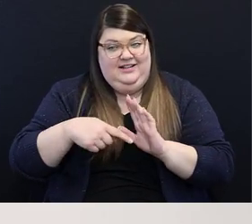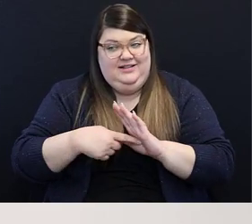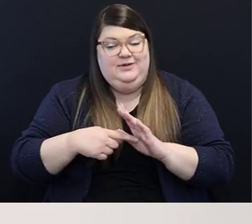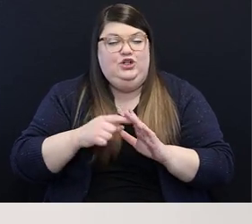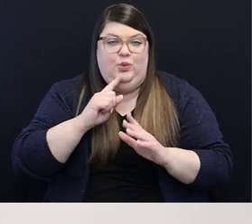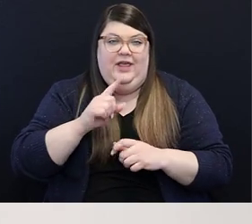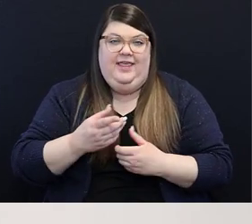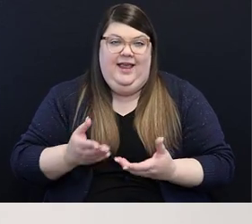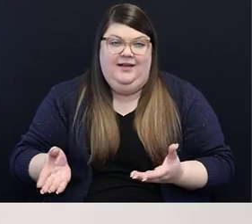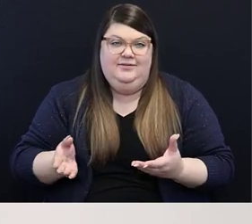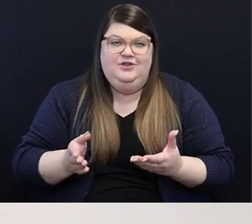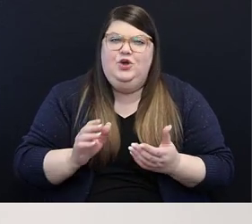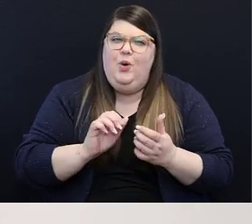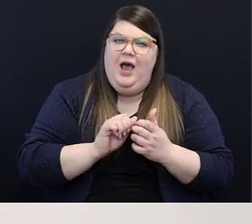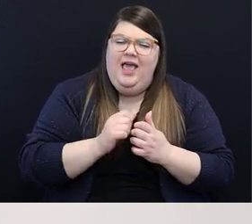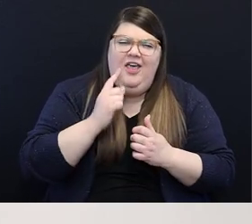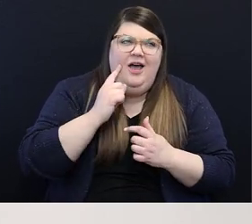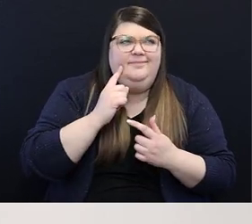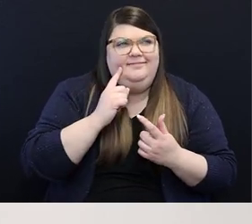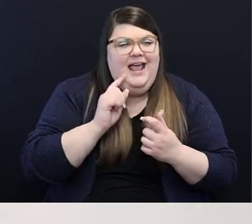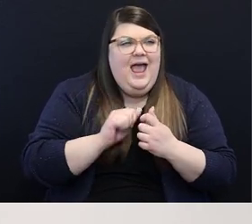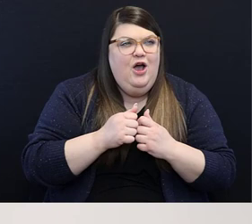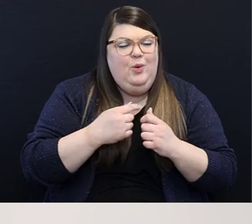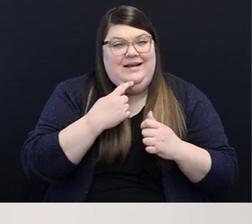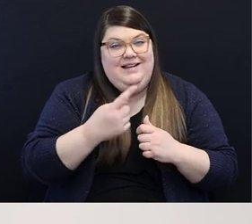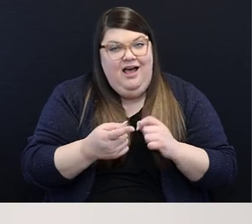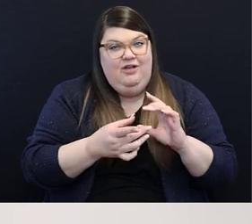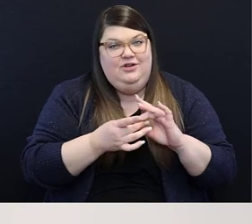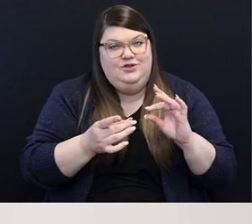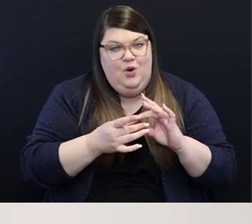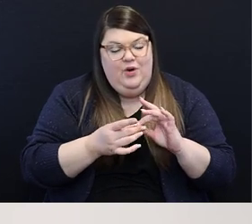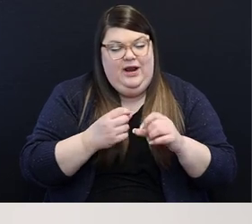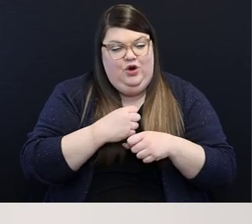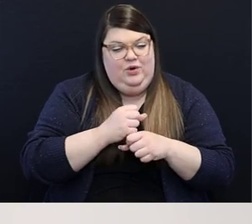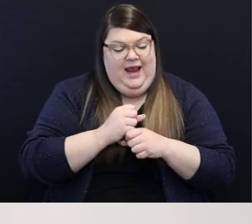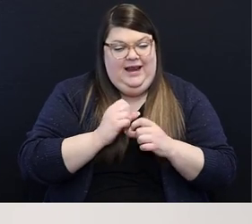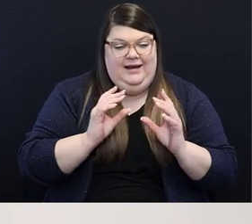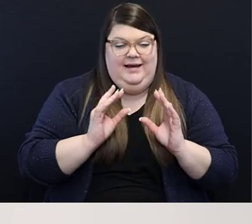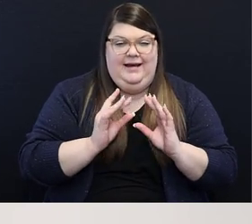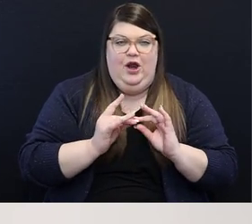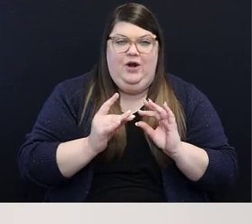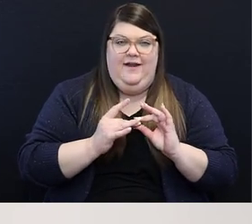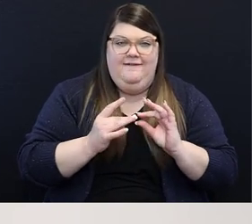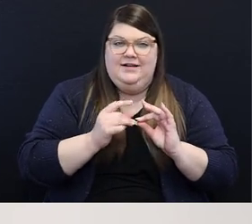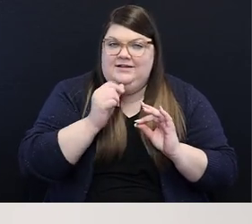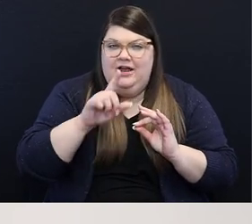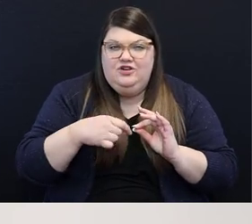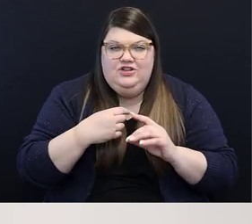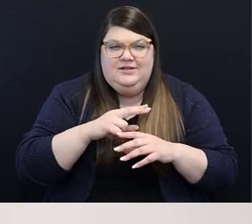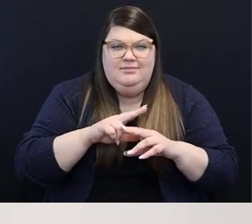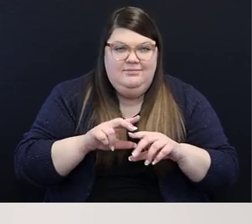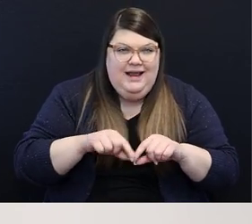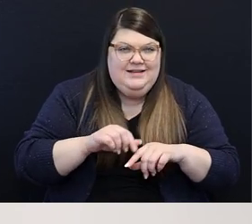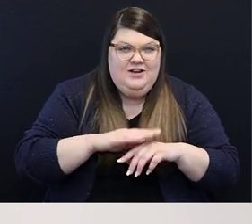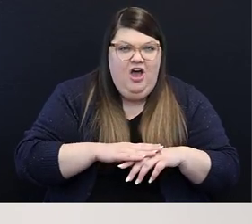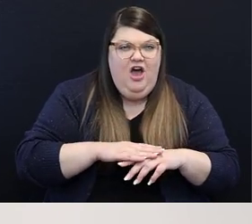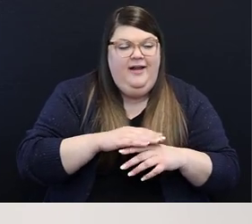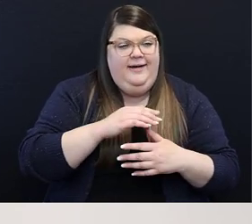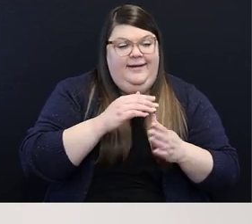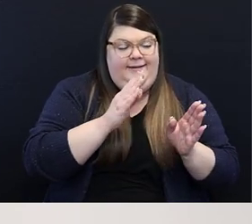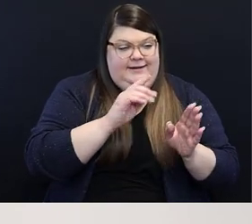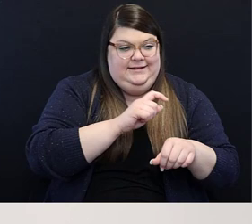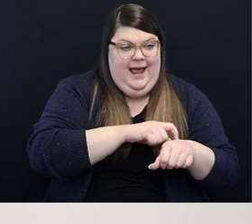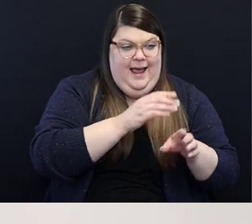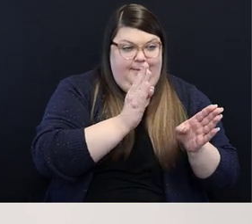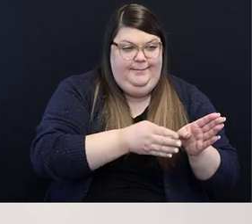lot about, like, how do I tell the story? How do I create a narrative that isn't based just on chronology, like this to this to this, and